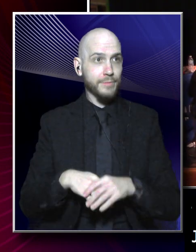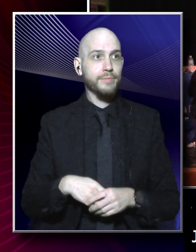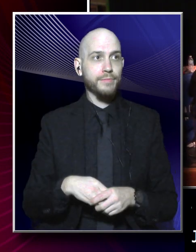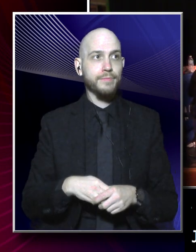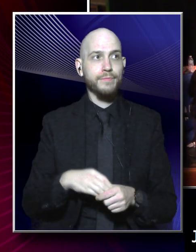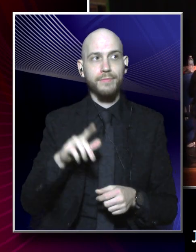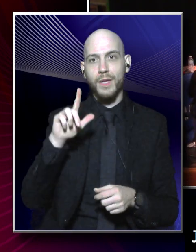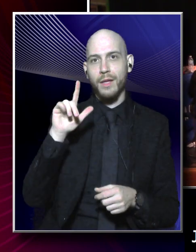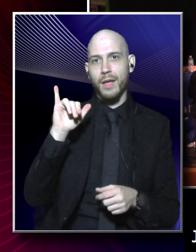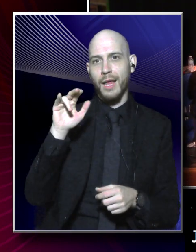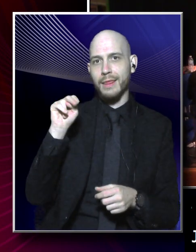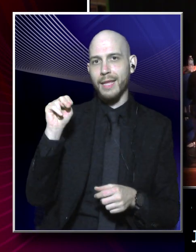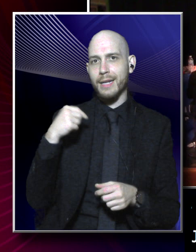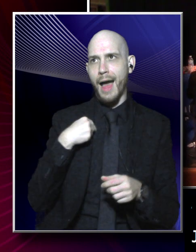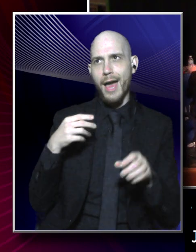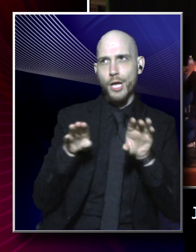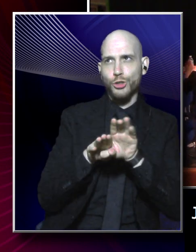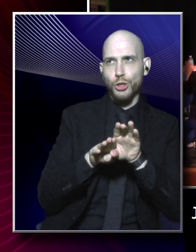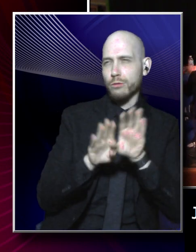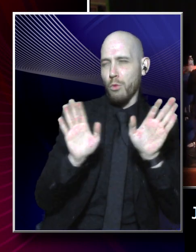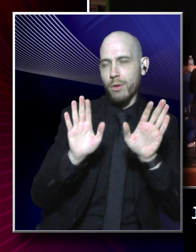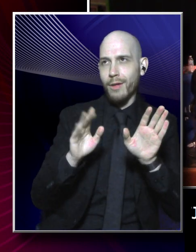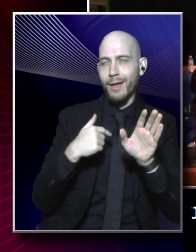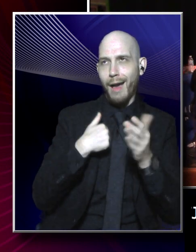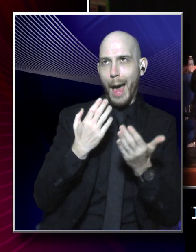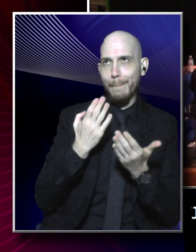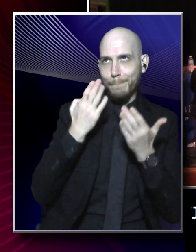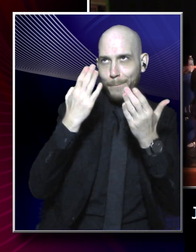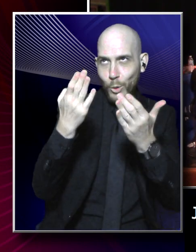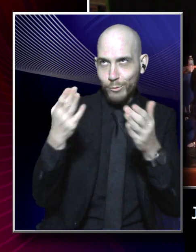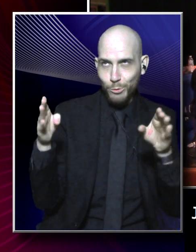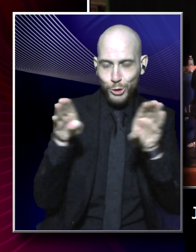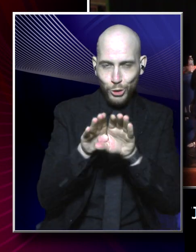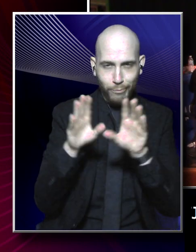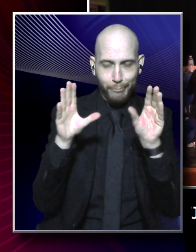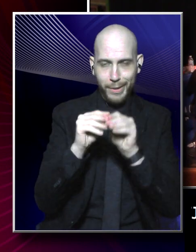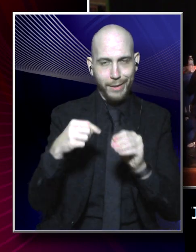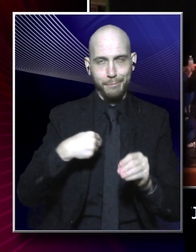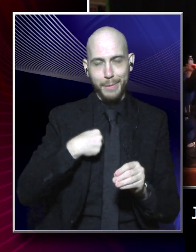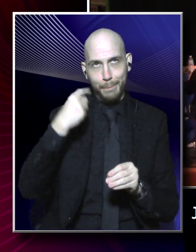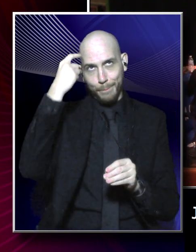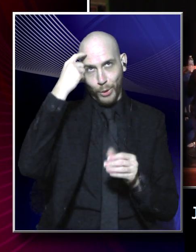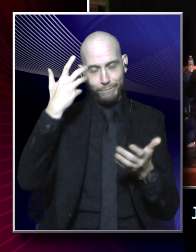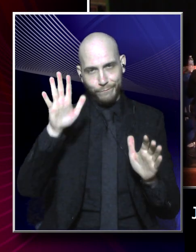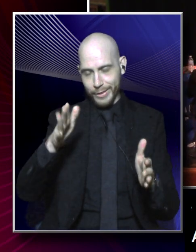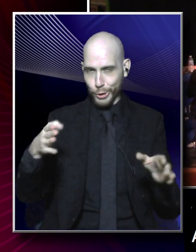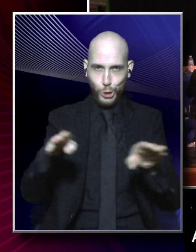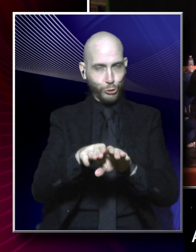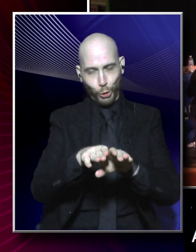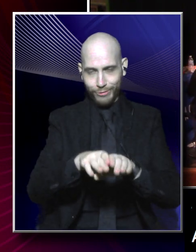I move to adjourn this meeting. I'm adjourned, guys. I second it.